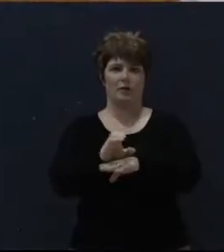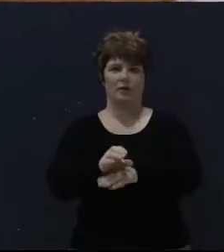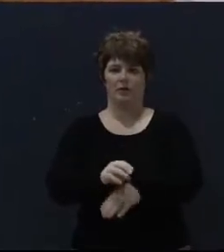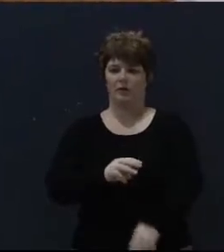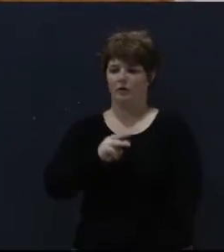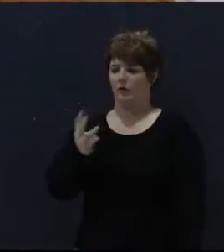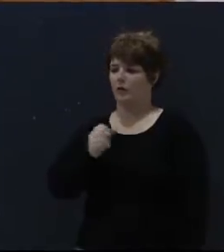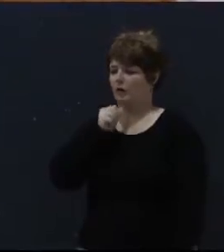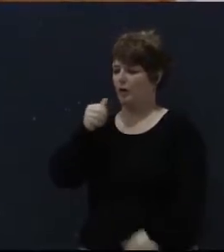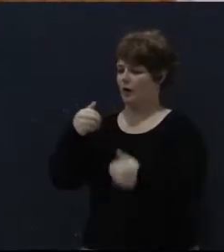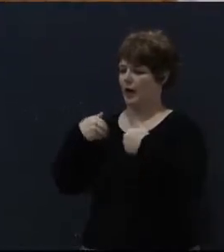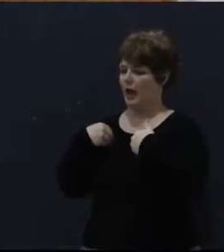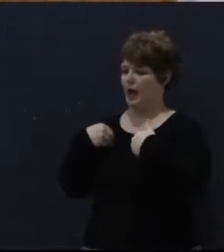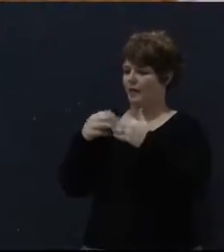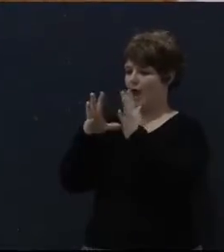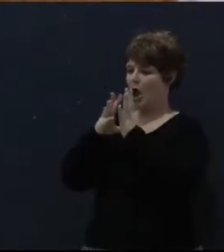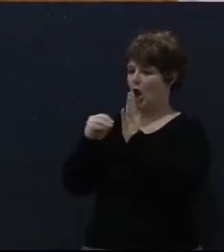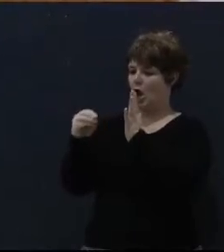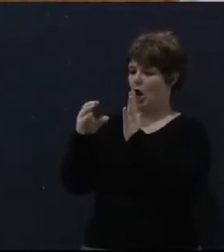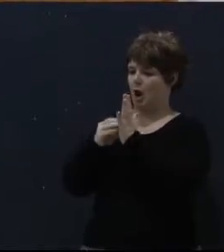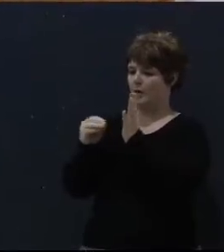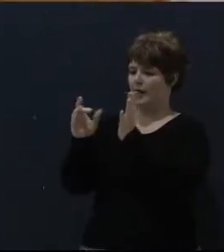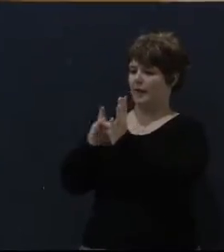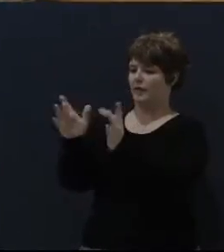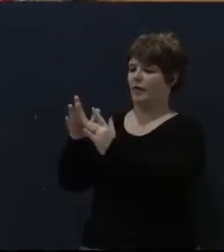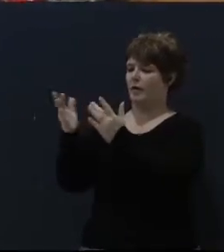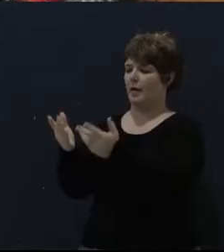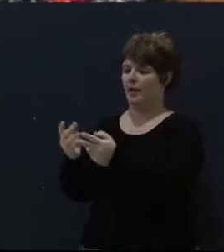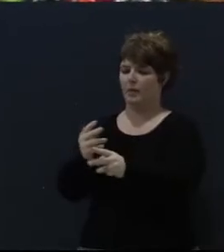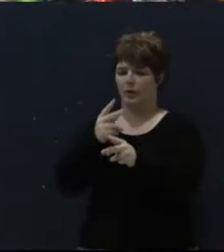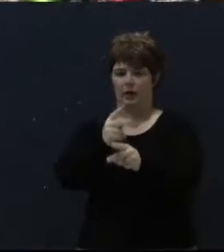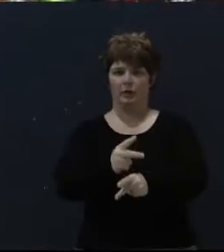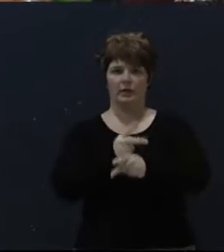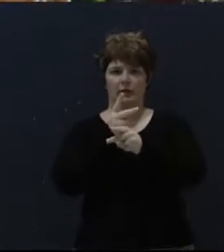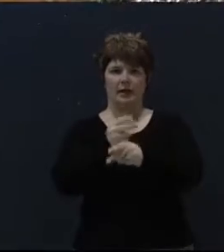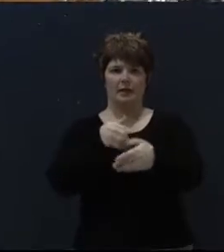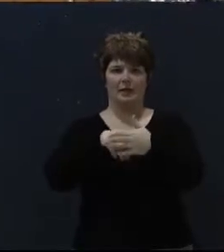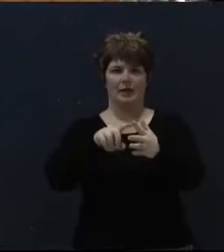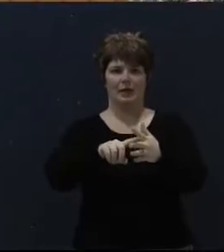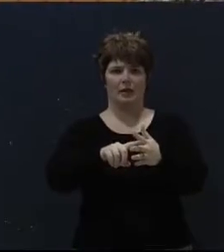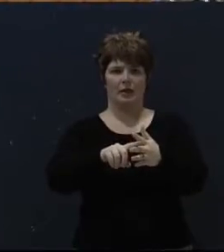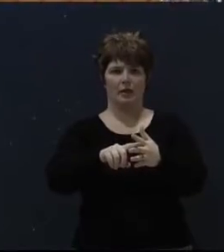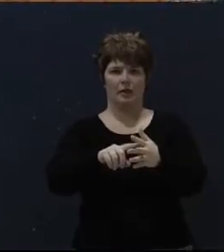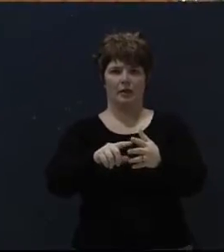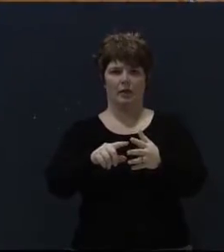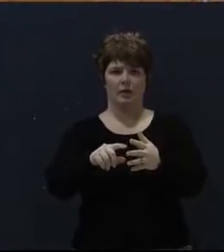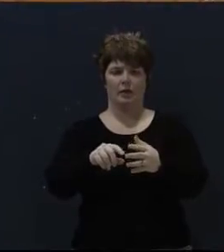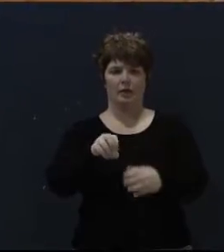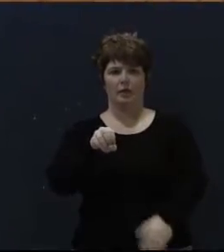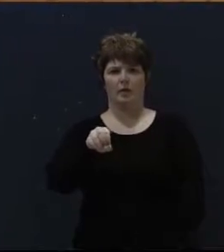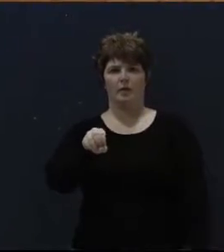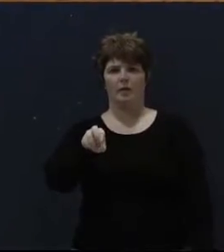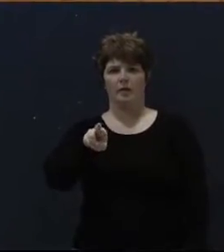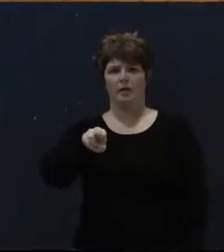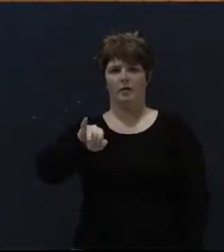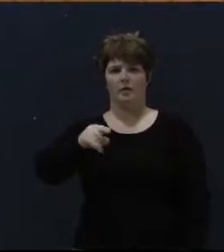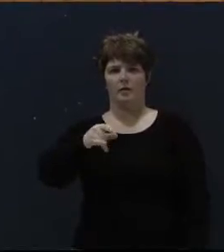have the copy of the Word of God, that it was preserved in the originals. I don't want to shake you up,